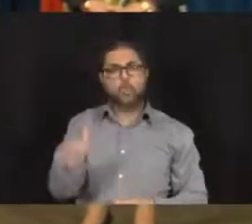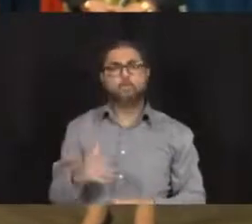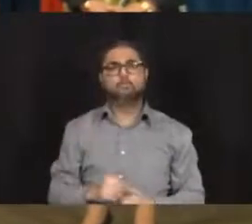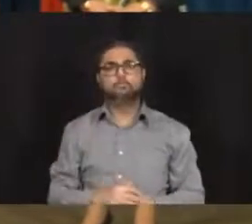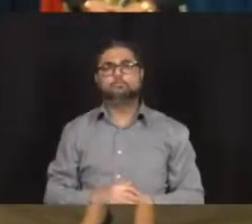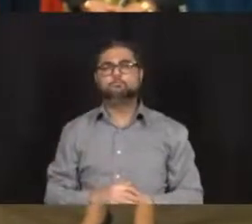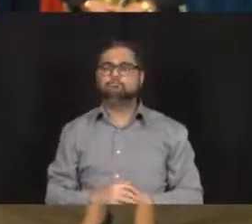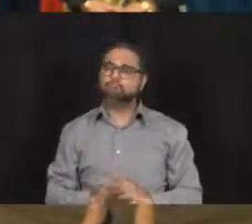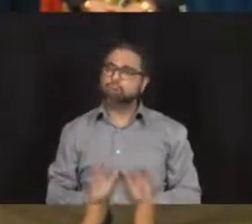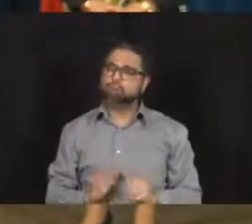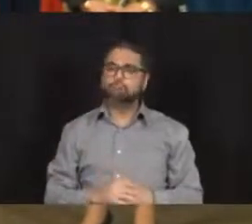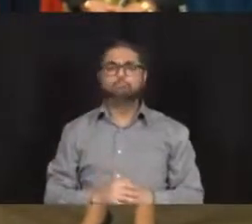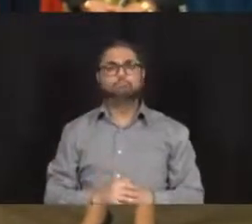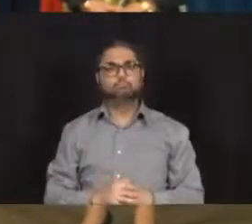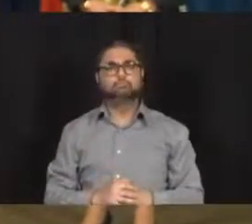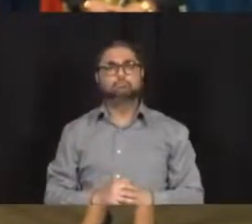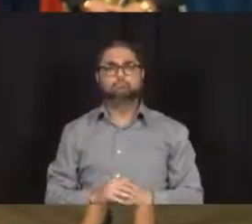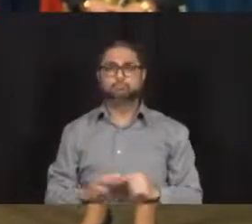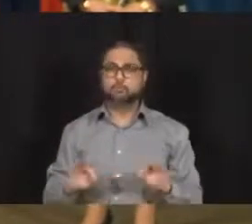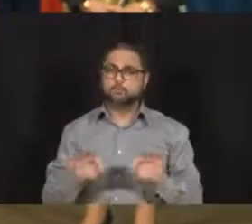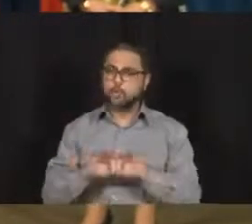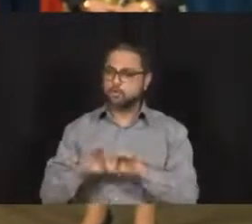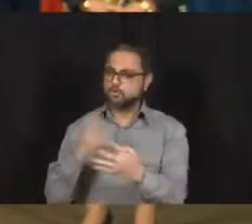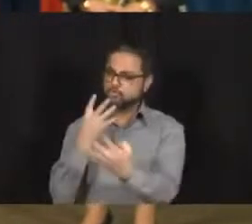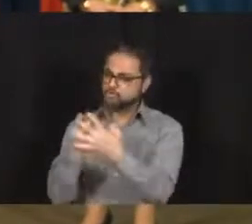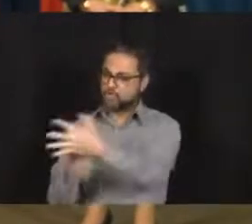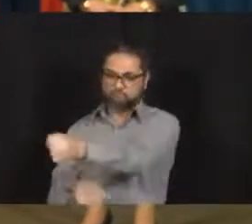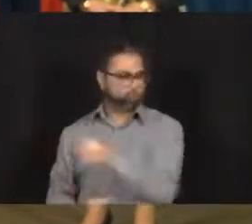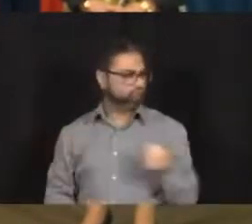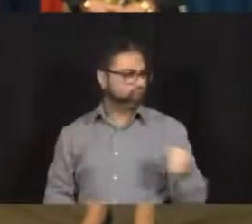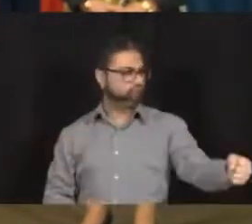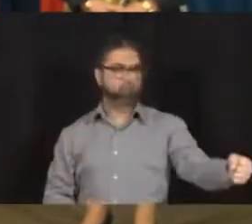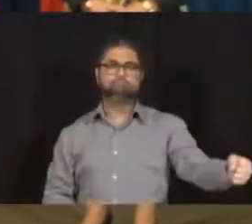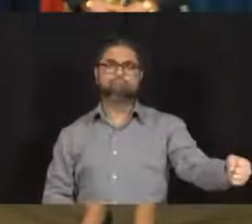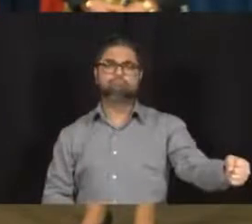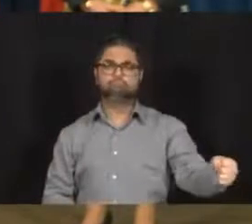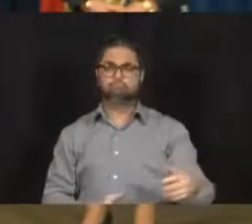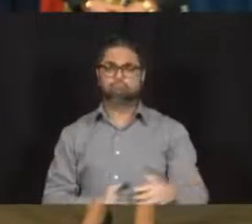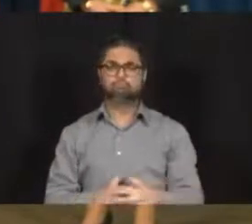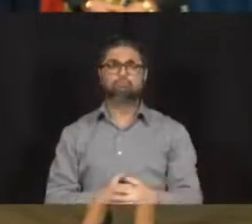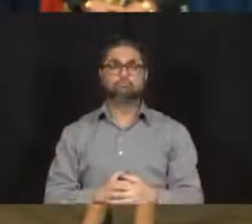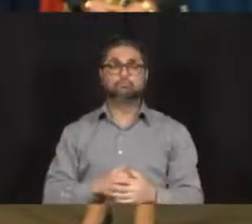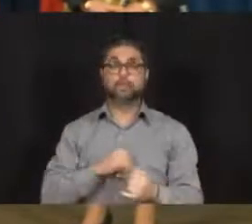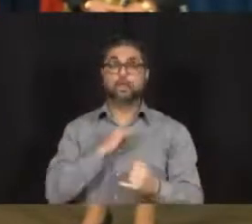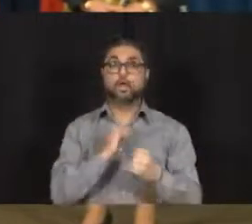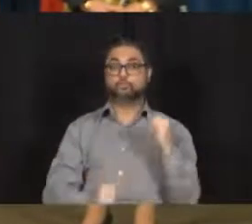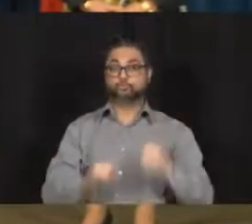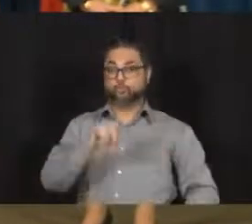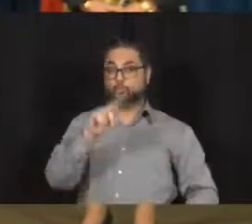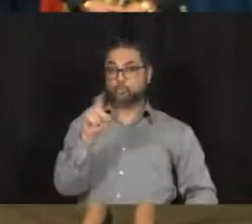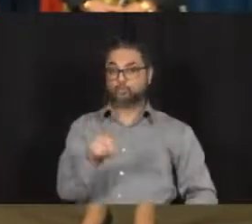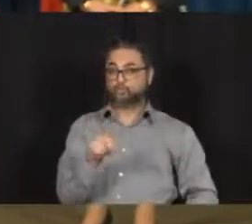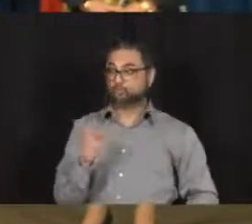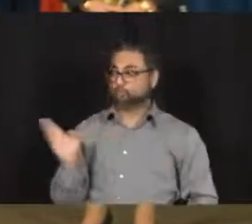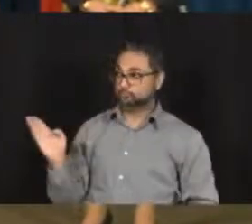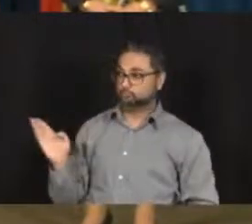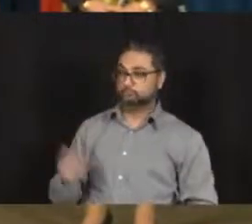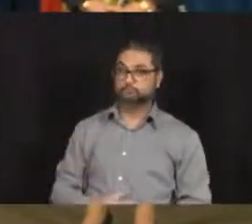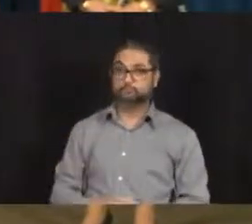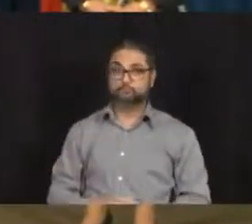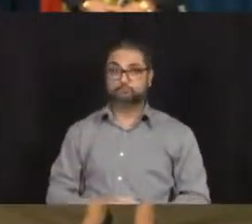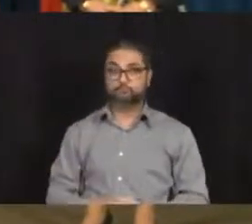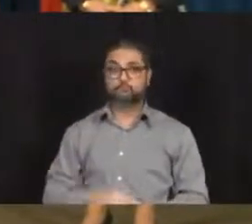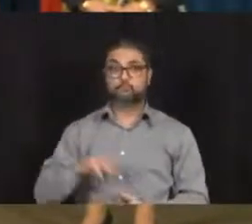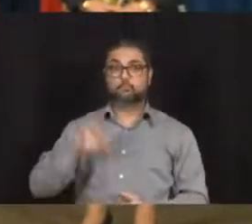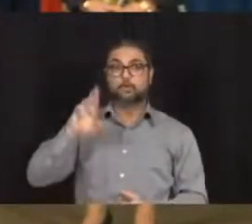to make sure these people are put away. Last question. Last question is from Douglas Boyd from Rogers